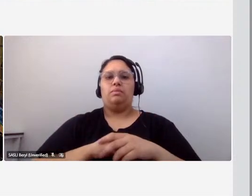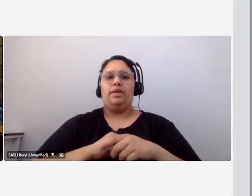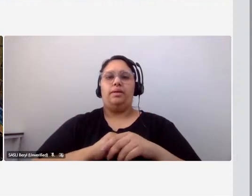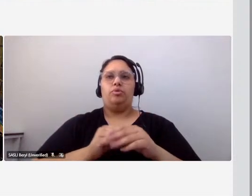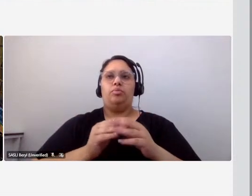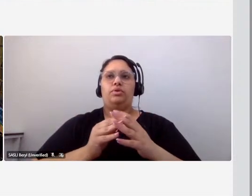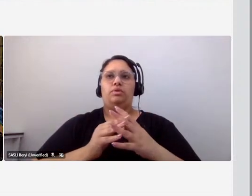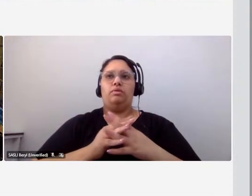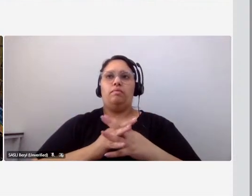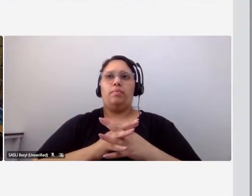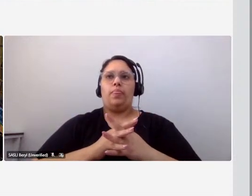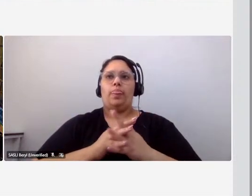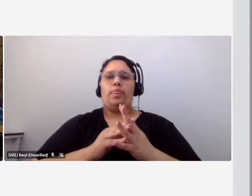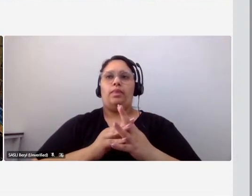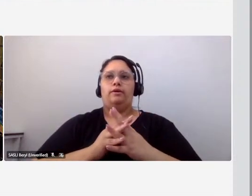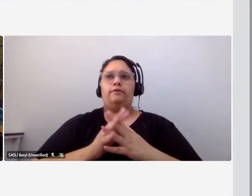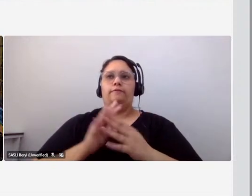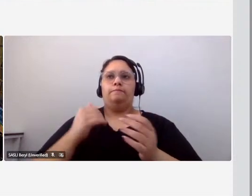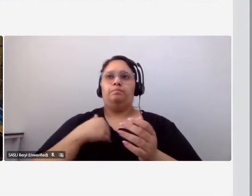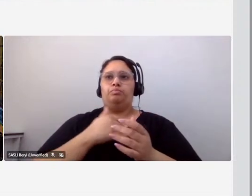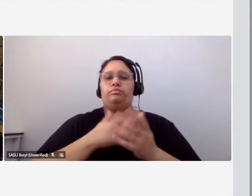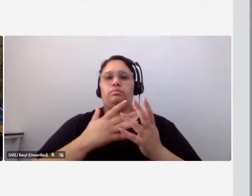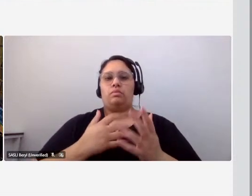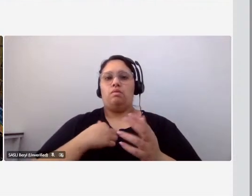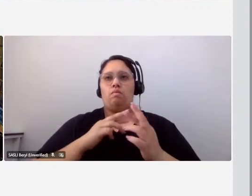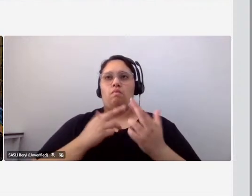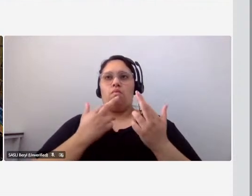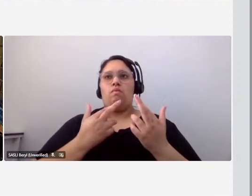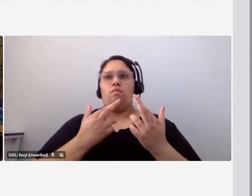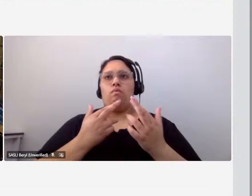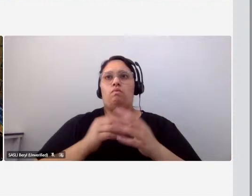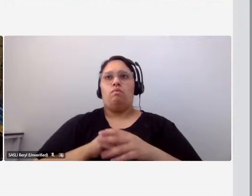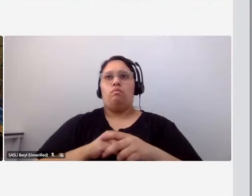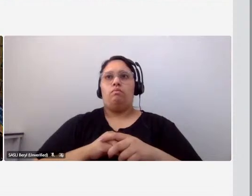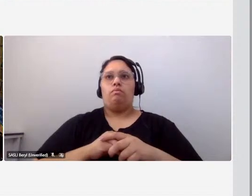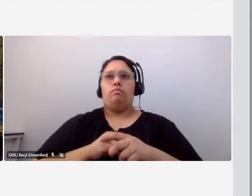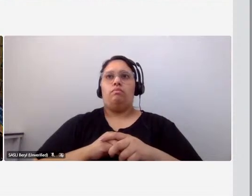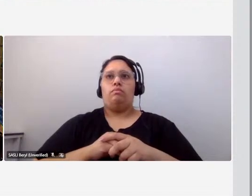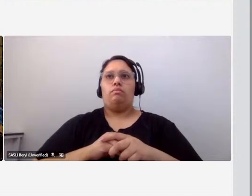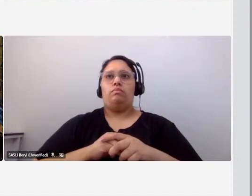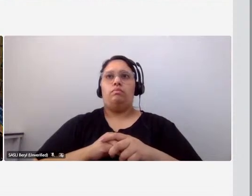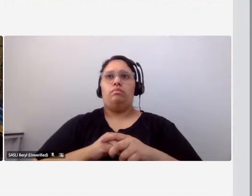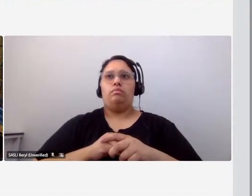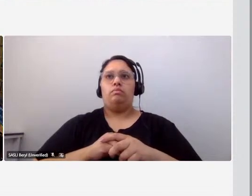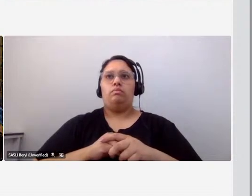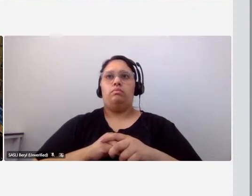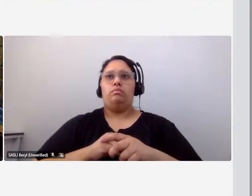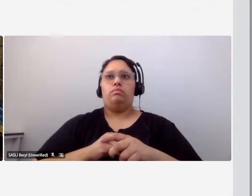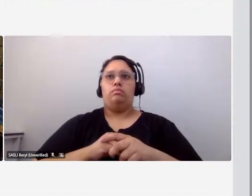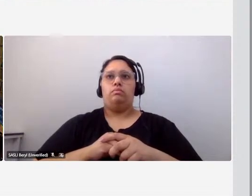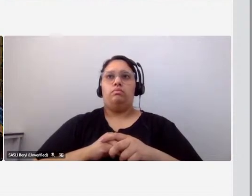people. Remember, I hope that's given you a little bit of context.